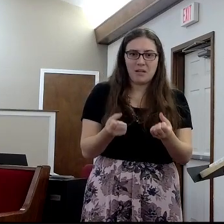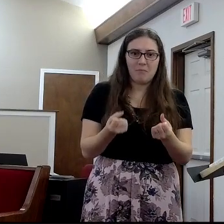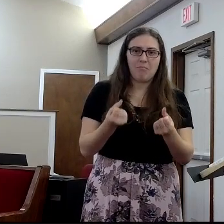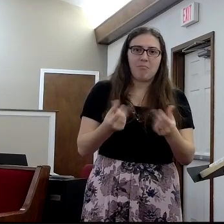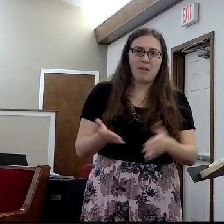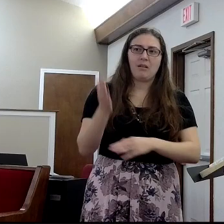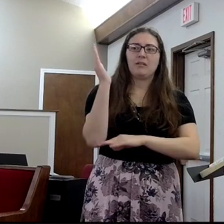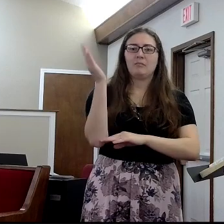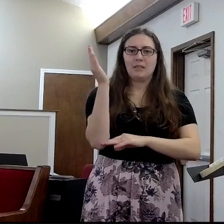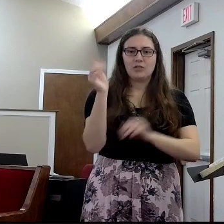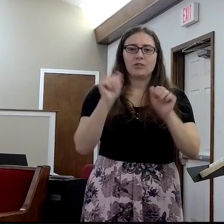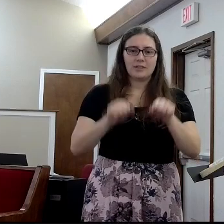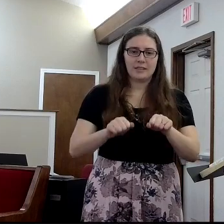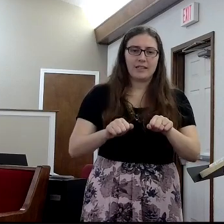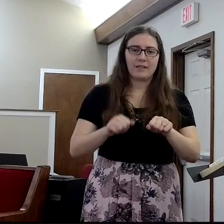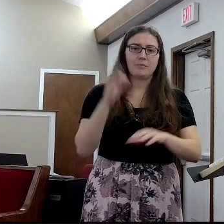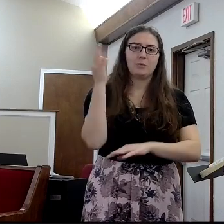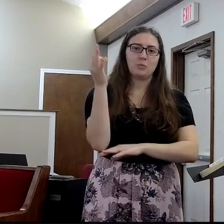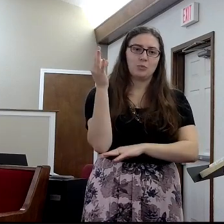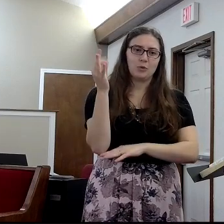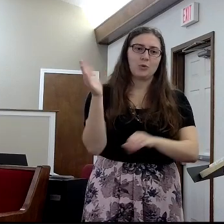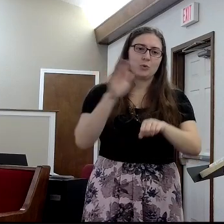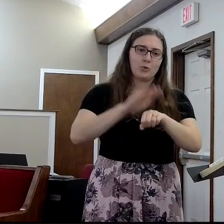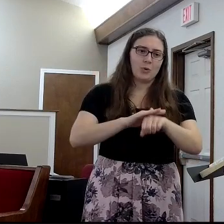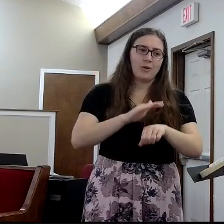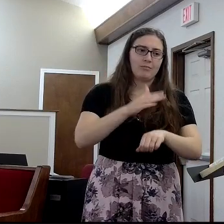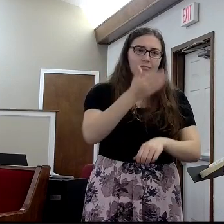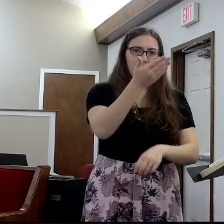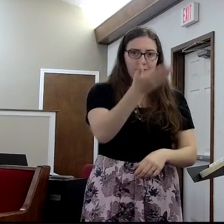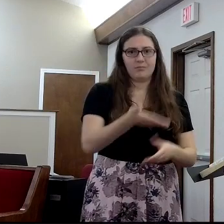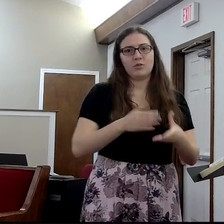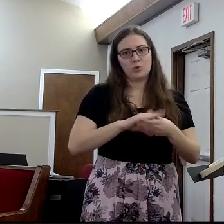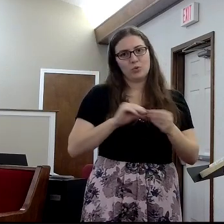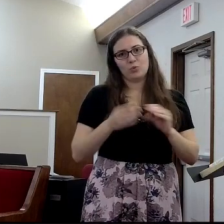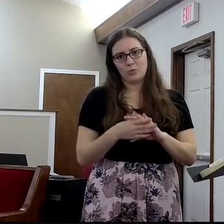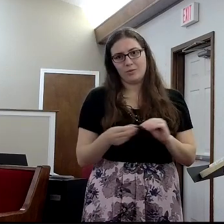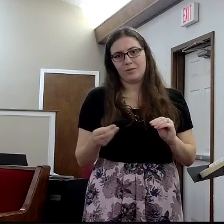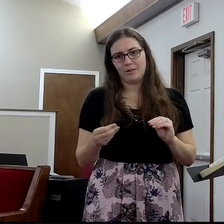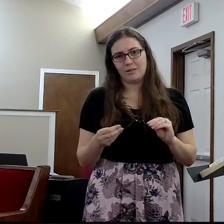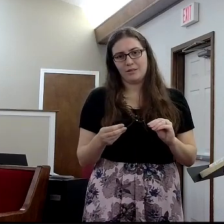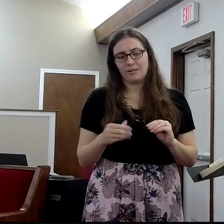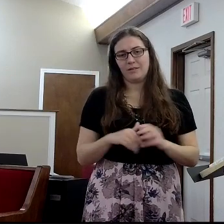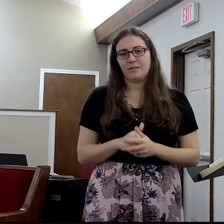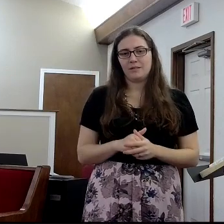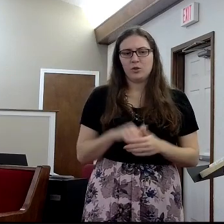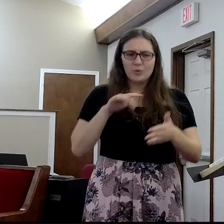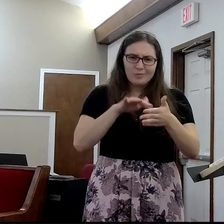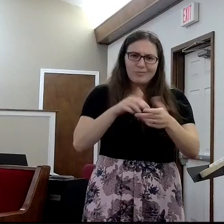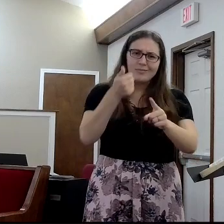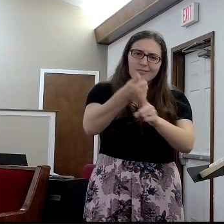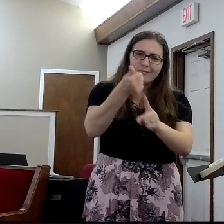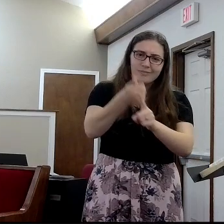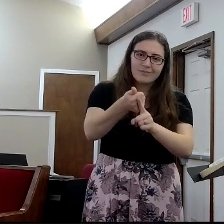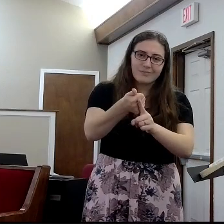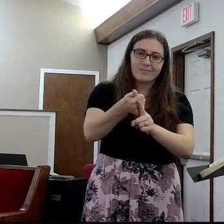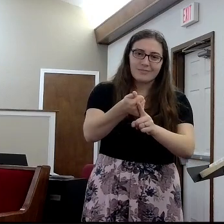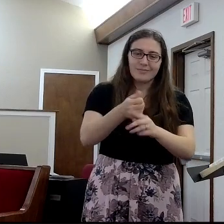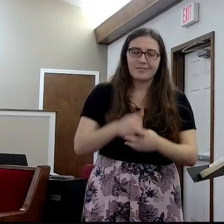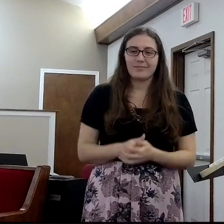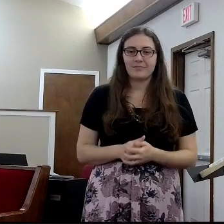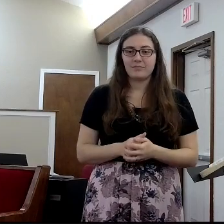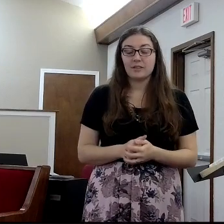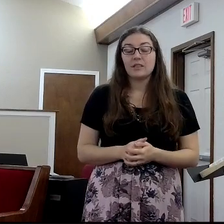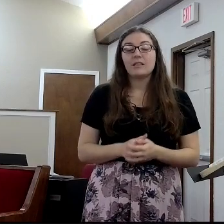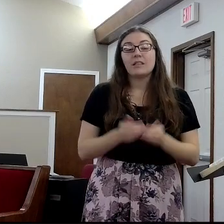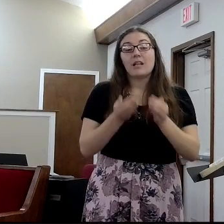whole saying of "Get thee behind me, Satan." There's a lot there to go study your Bible, and you could uncover it for yourself as